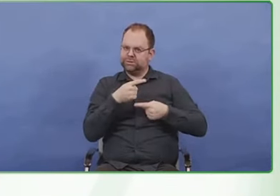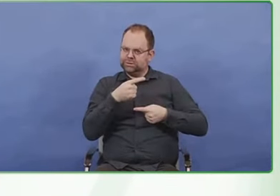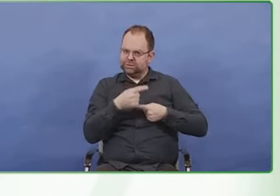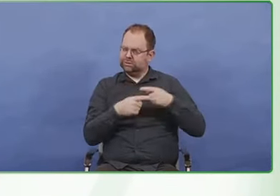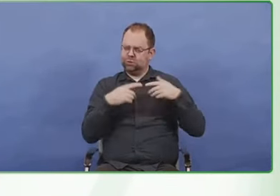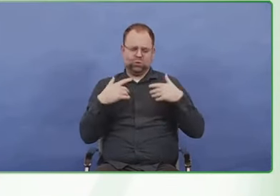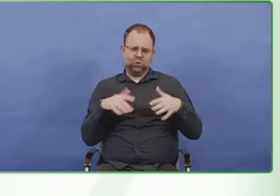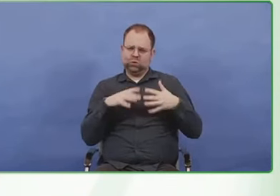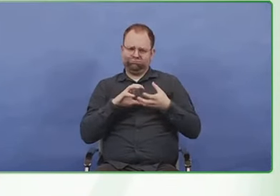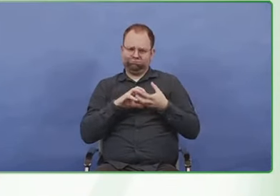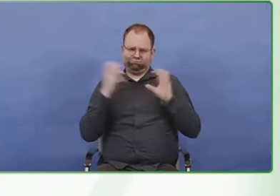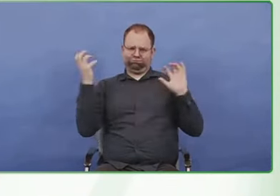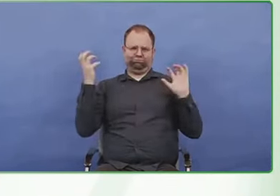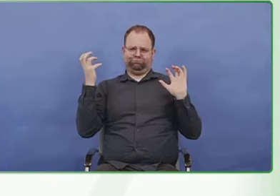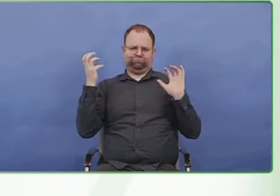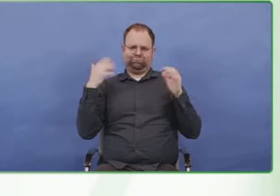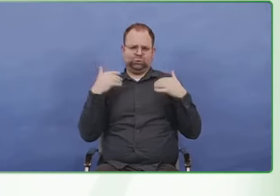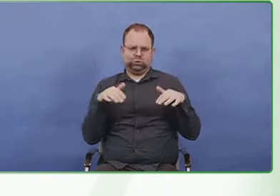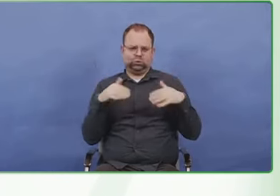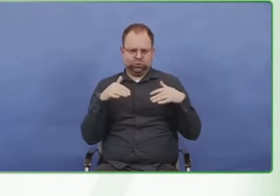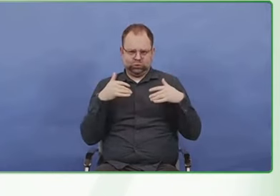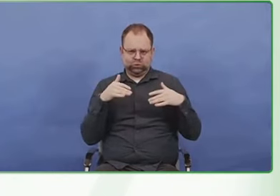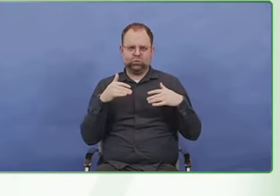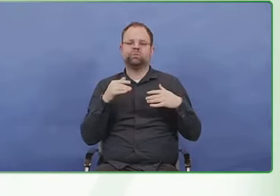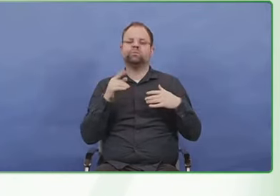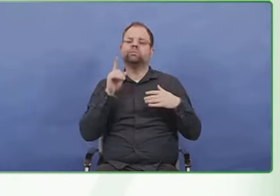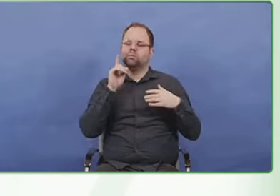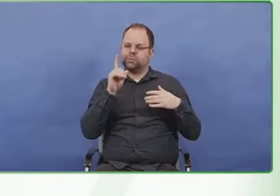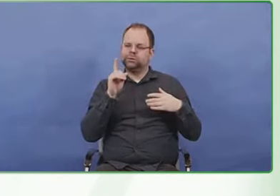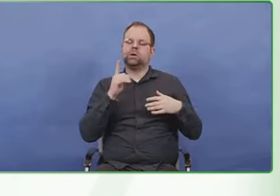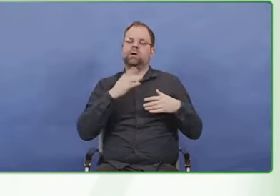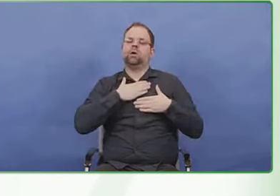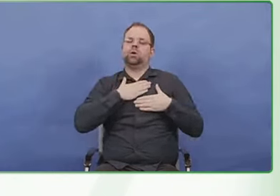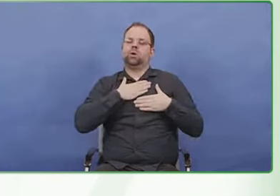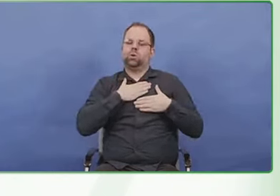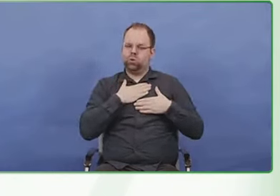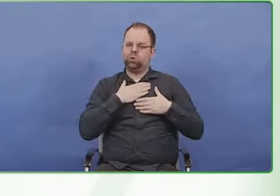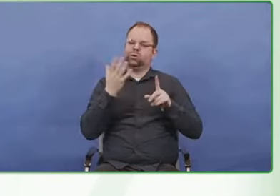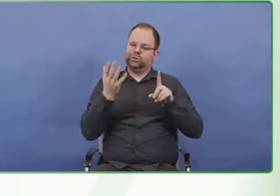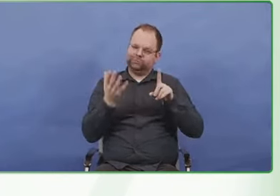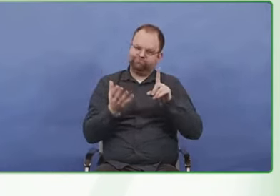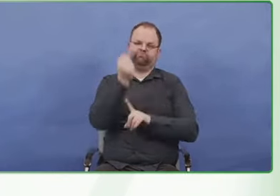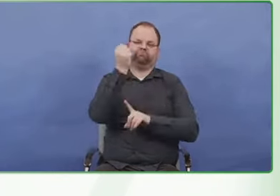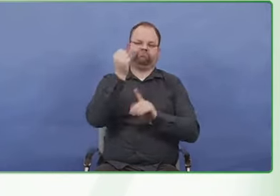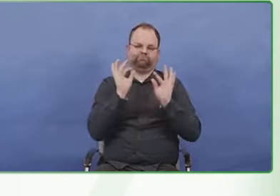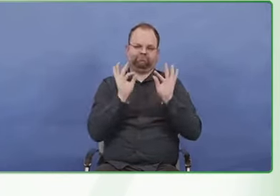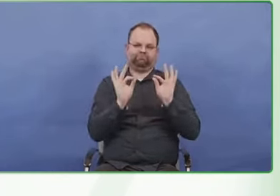the economic and size capacity of the people who are obliged